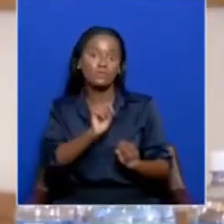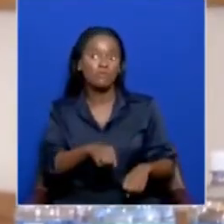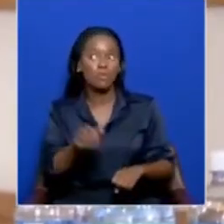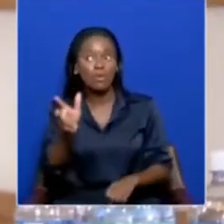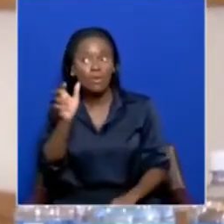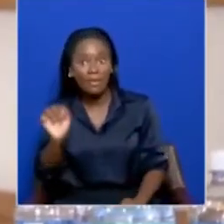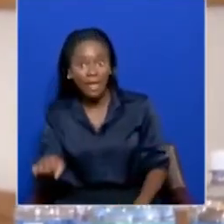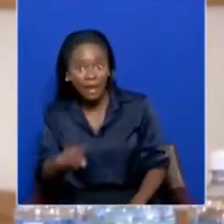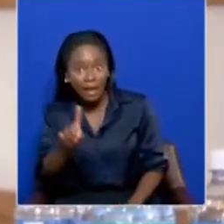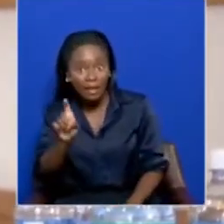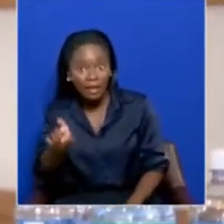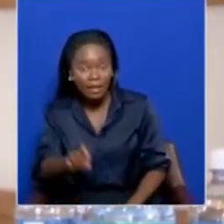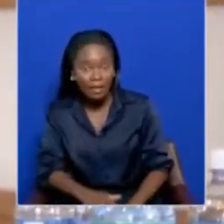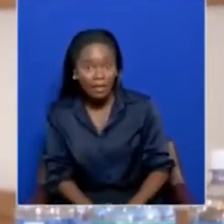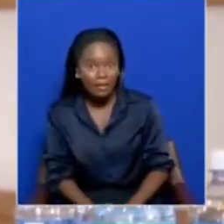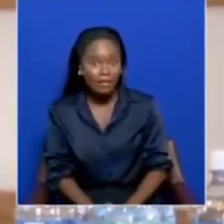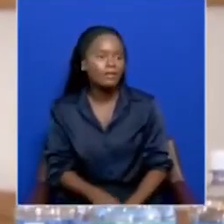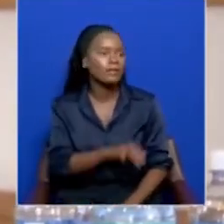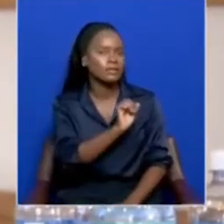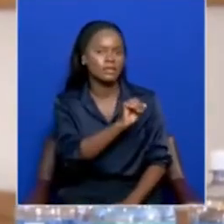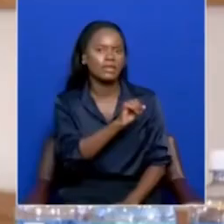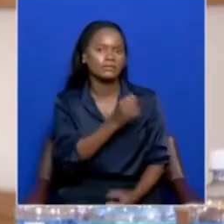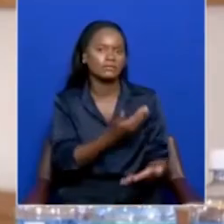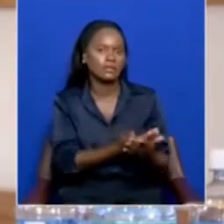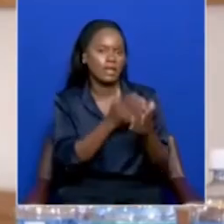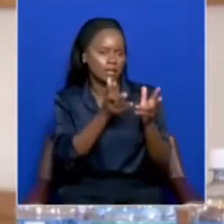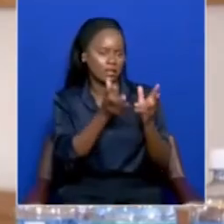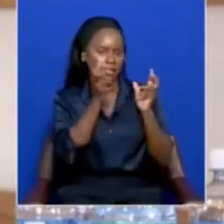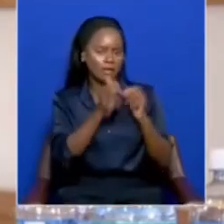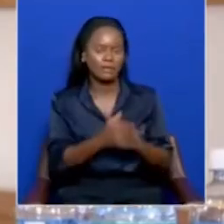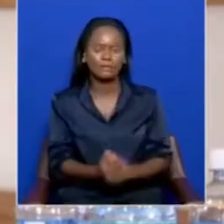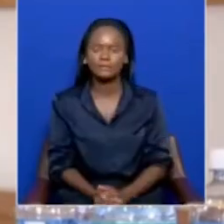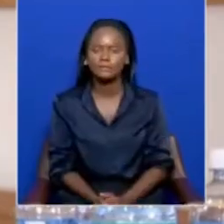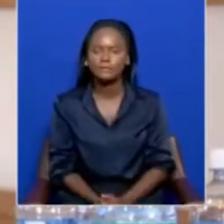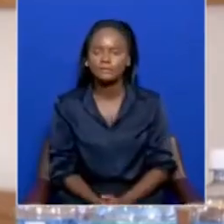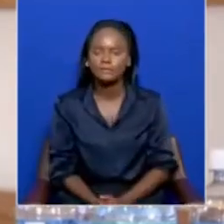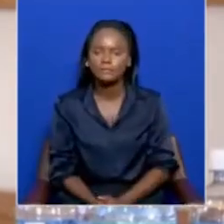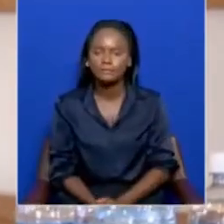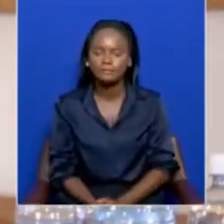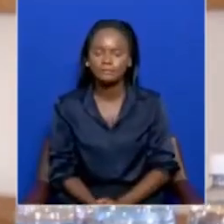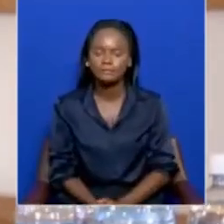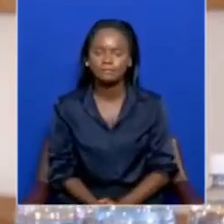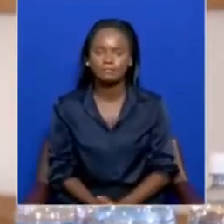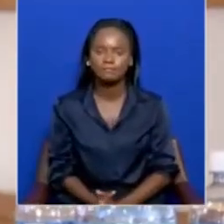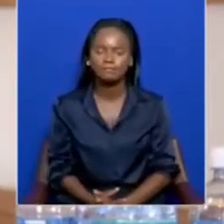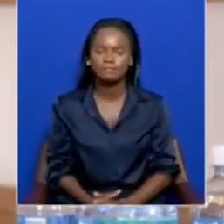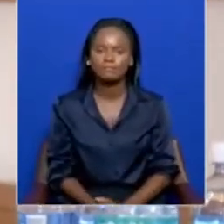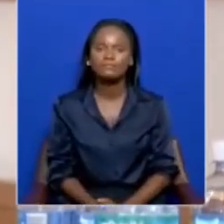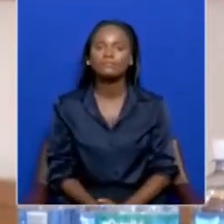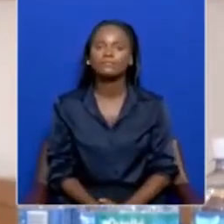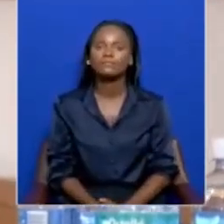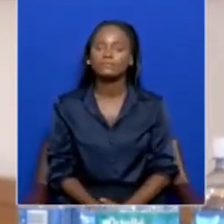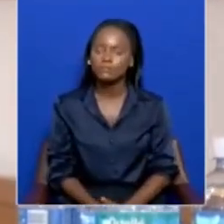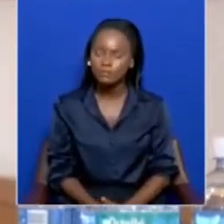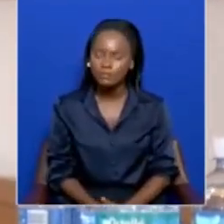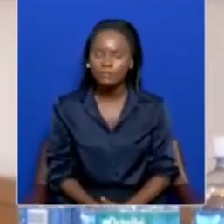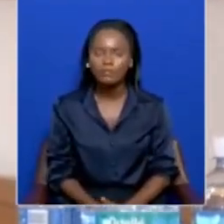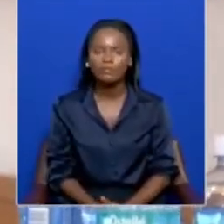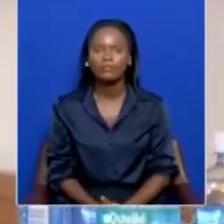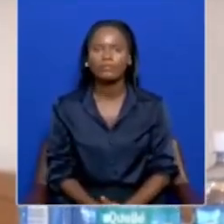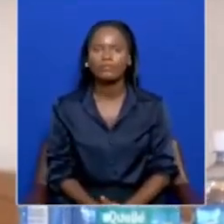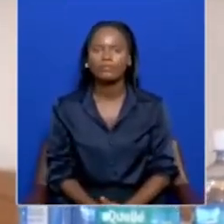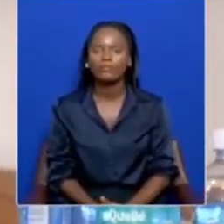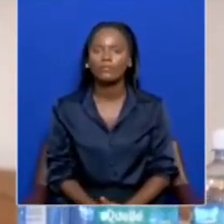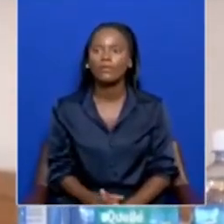Yes, I can hear you. Oh, thank you very much. Witness, I moved an application before